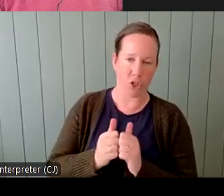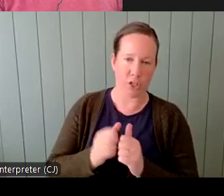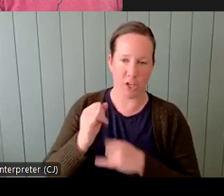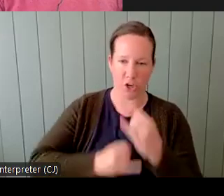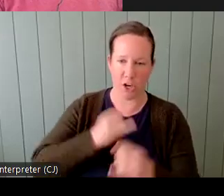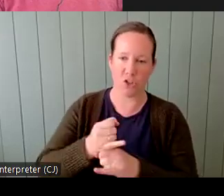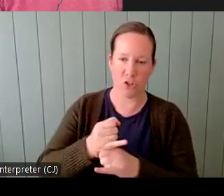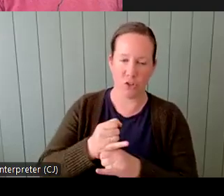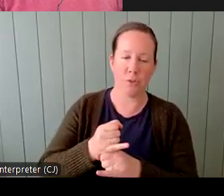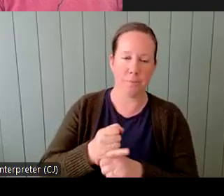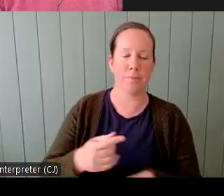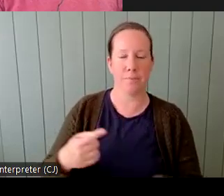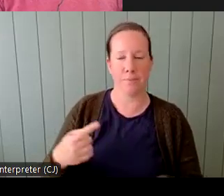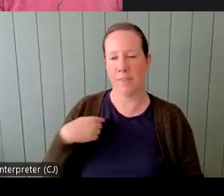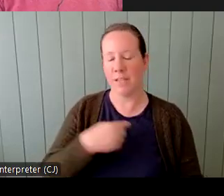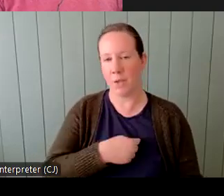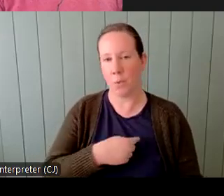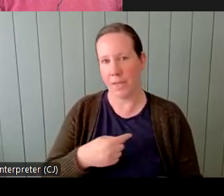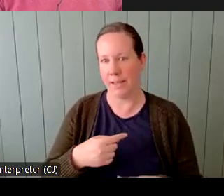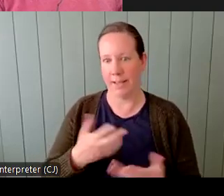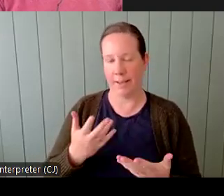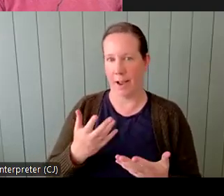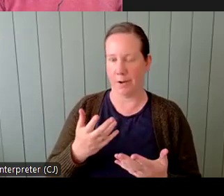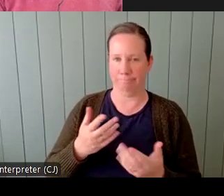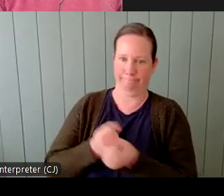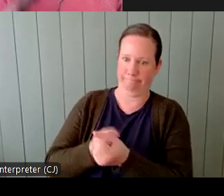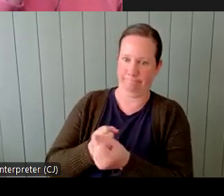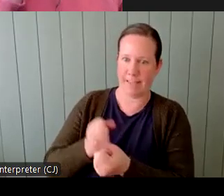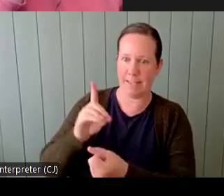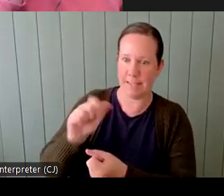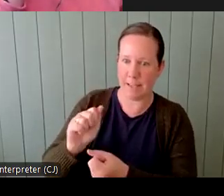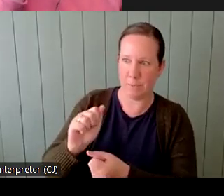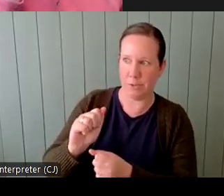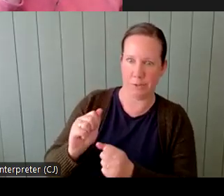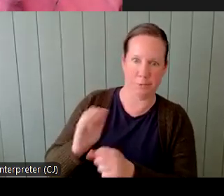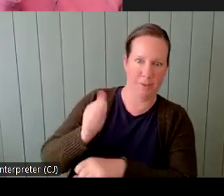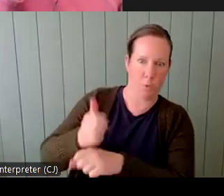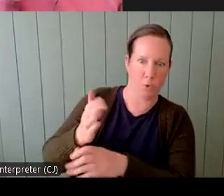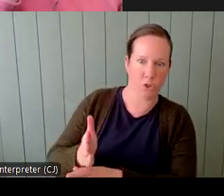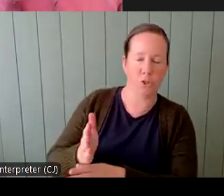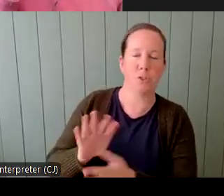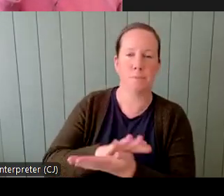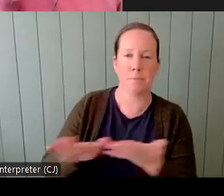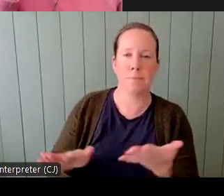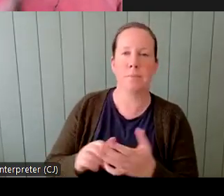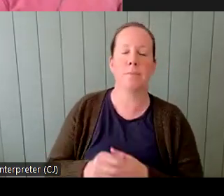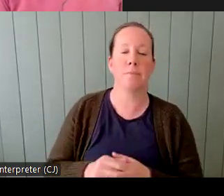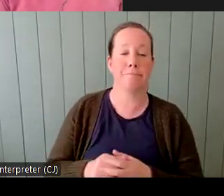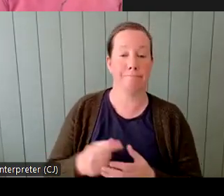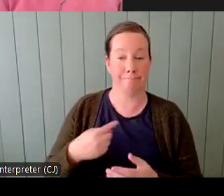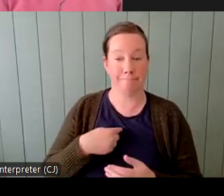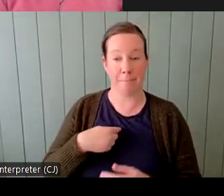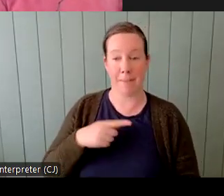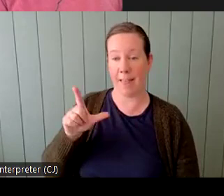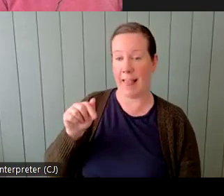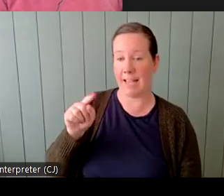tech founders. It's very honored to be here. It's a pleasure to be here with you all. I'm a Latino man